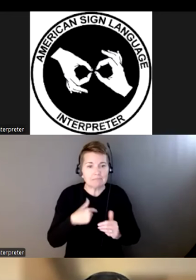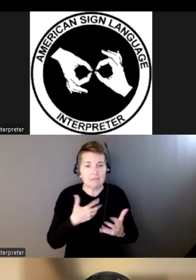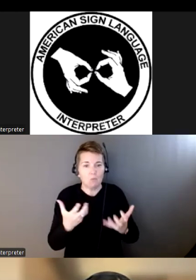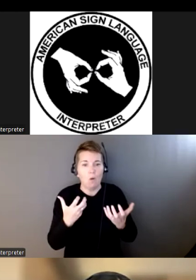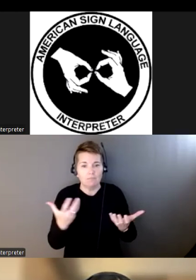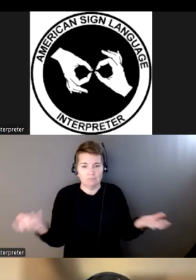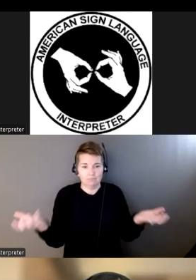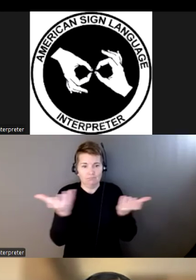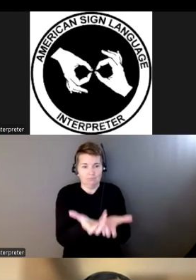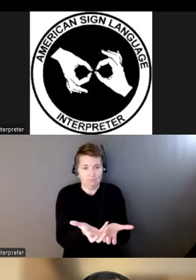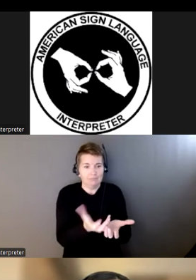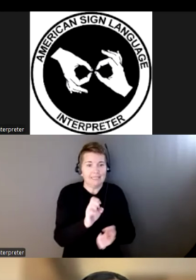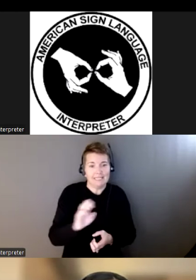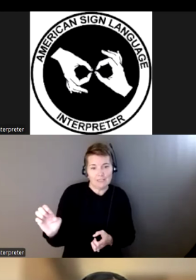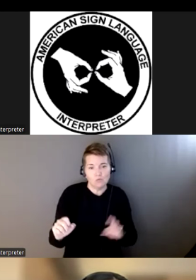slide, please.